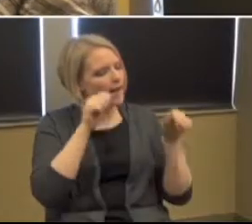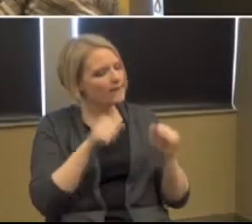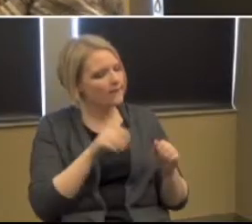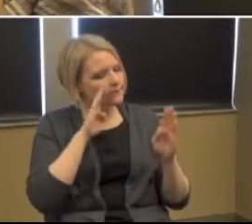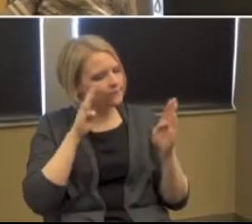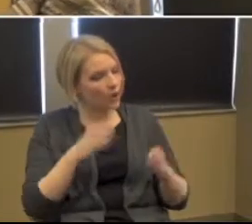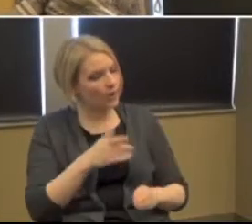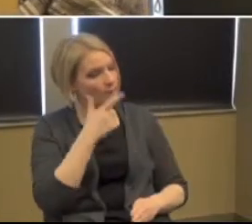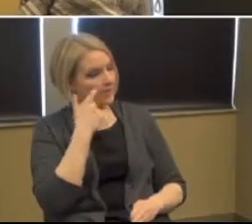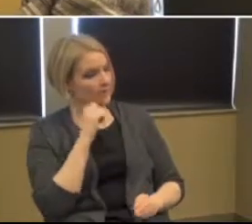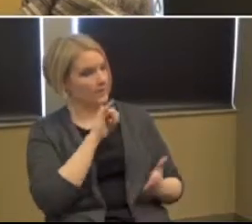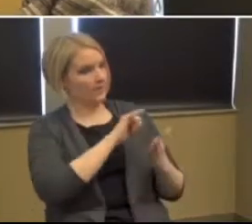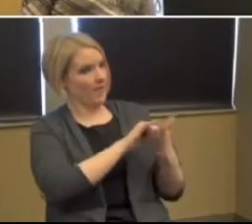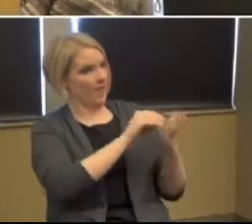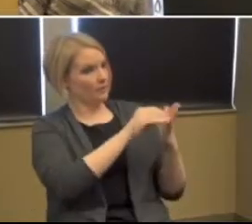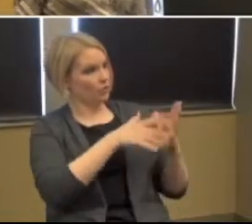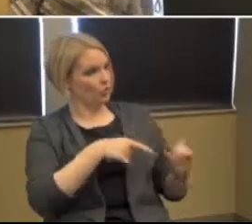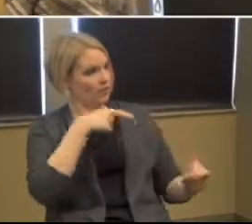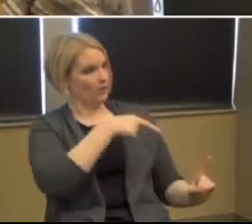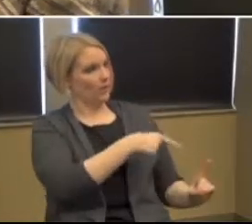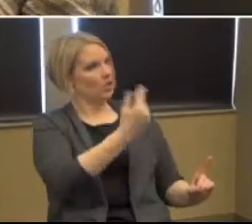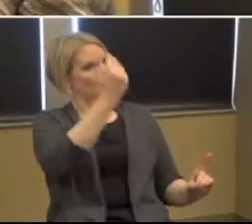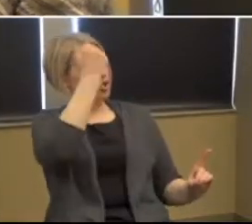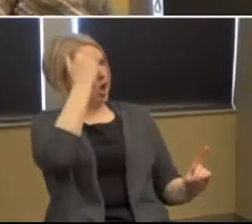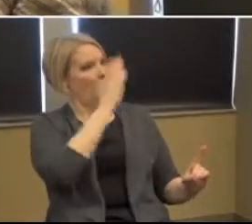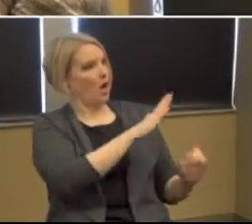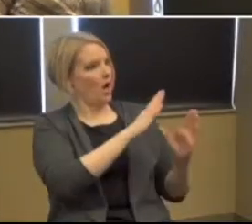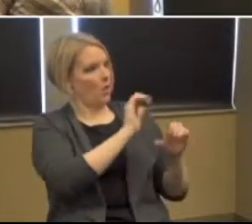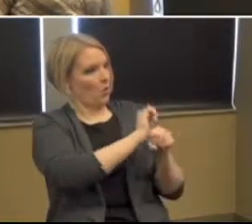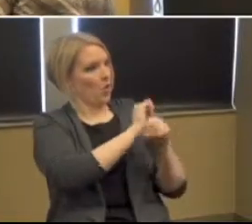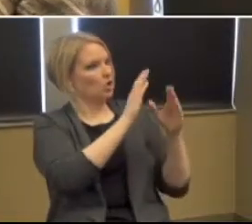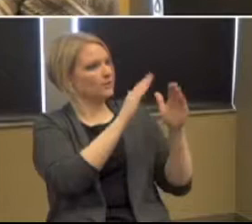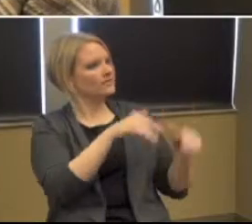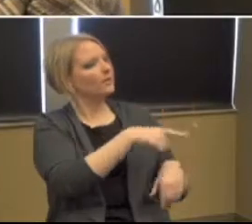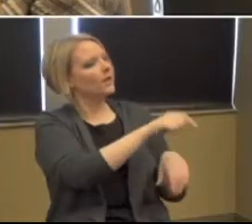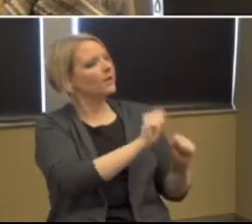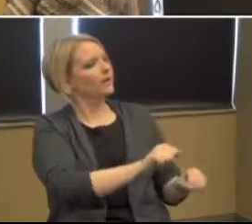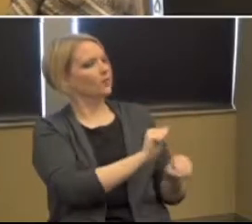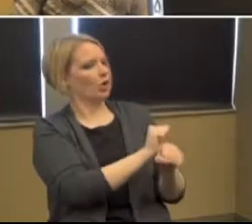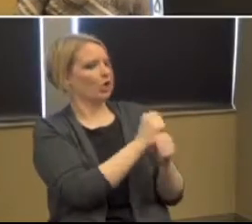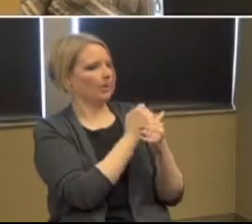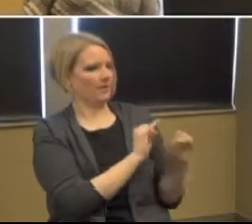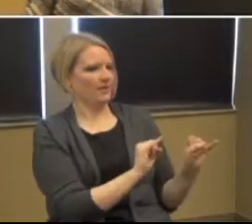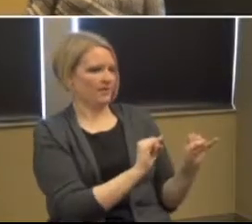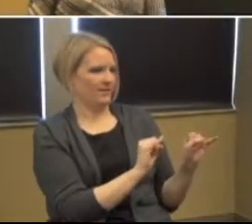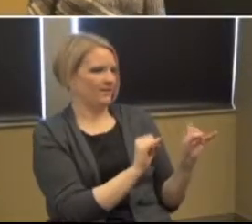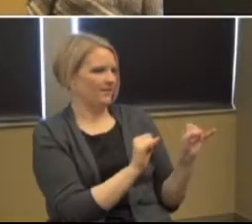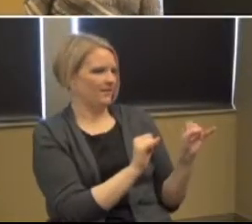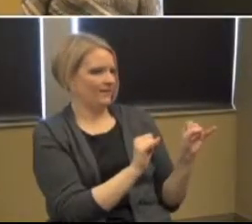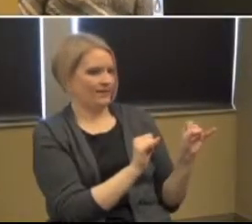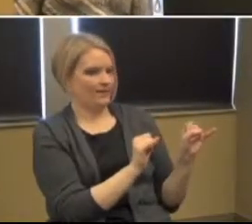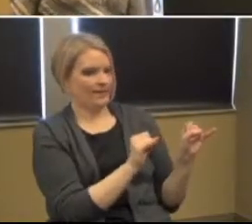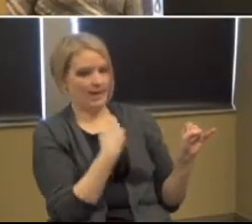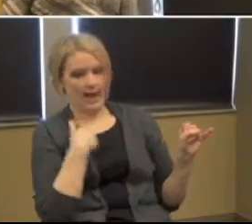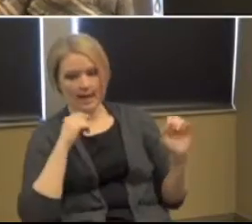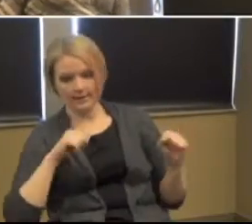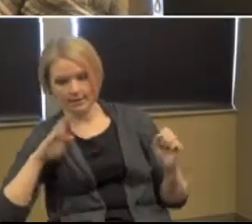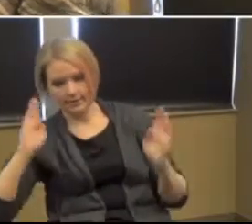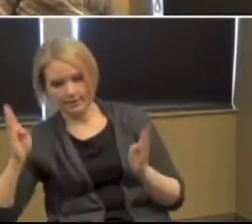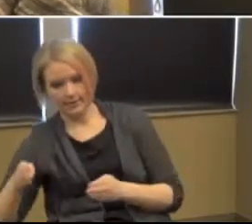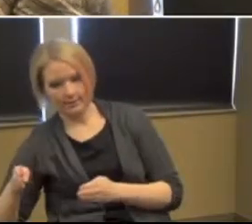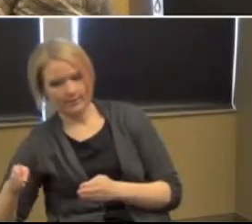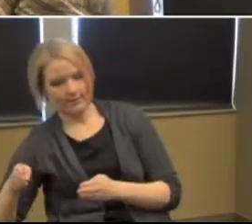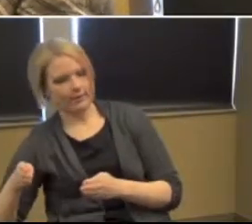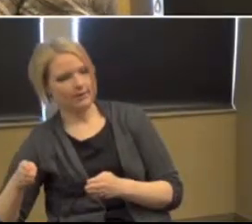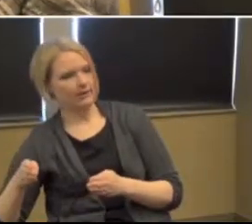student, once they're trained on a system, can be independently working. So, and boy, we never need more time